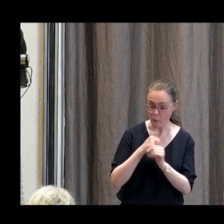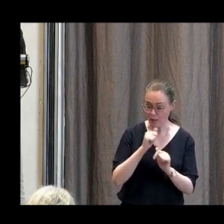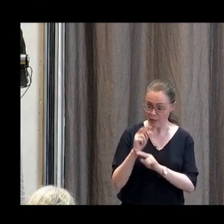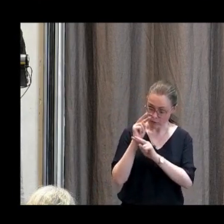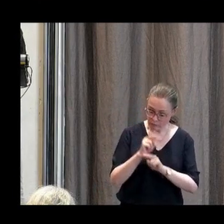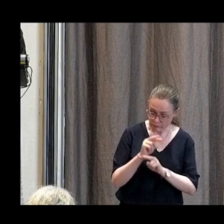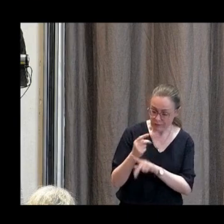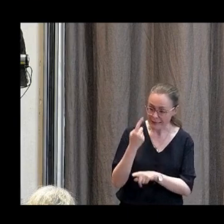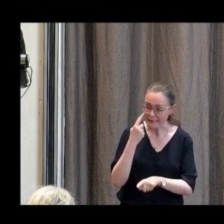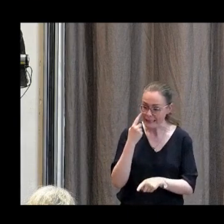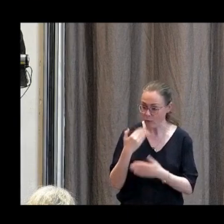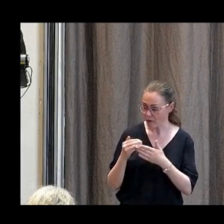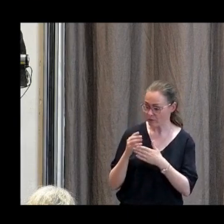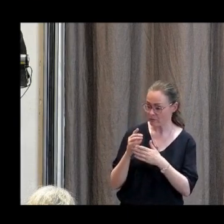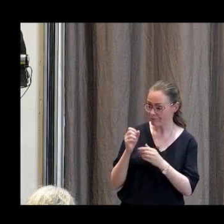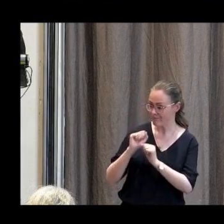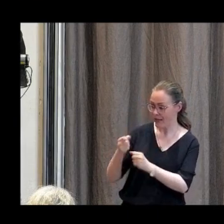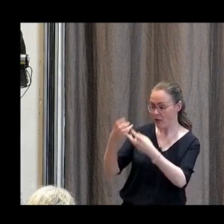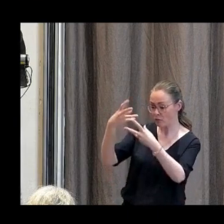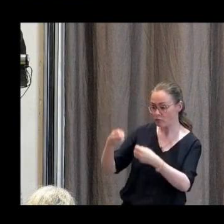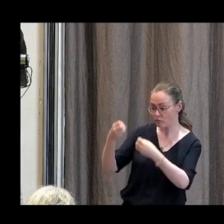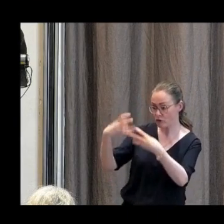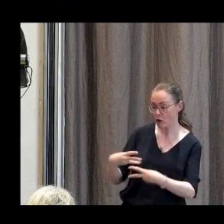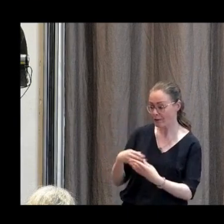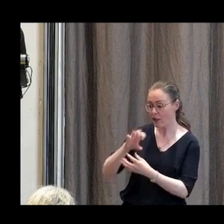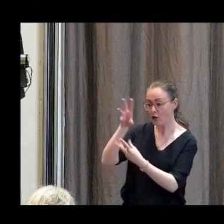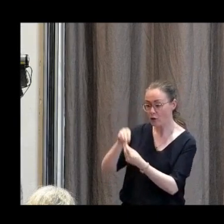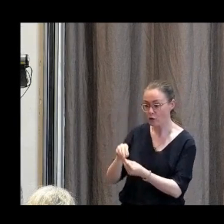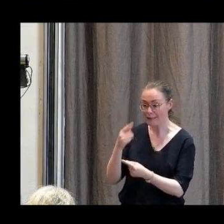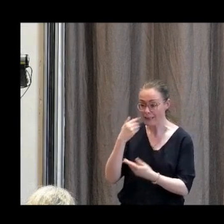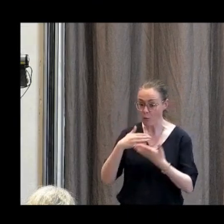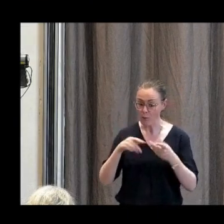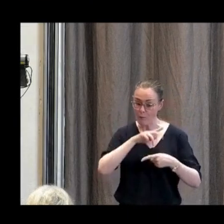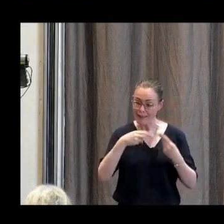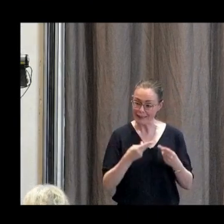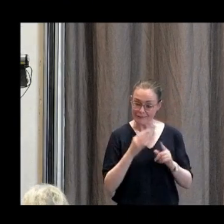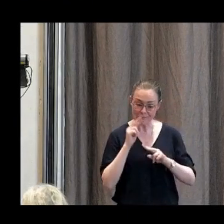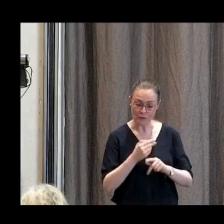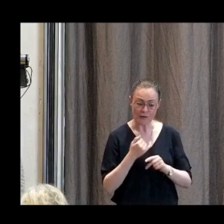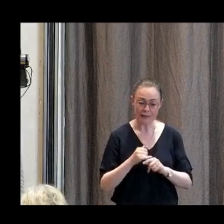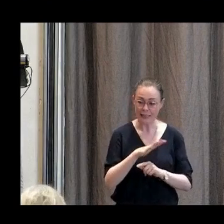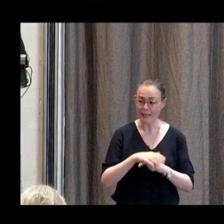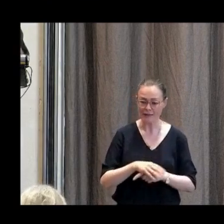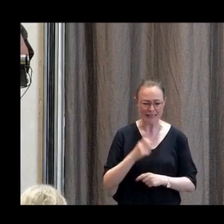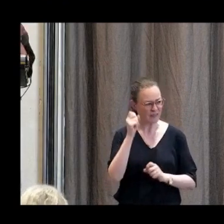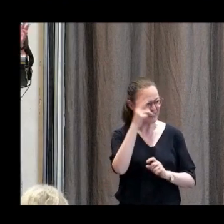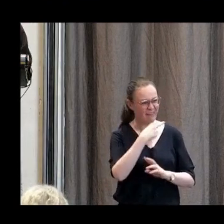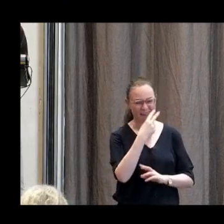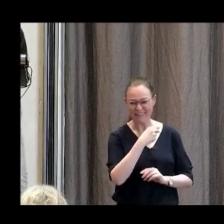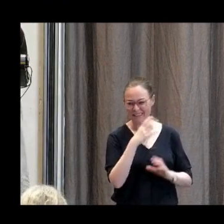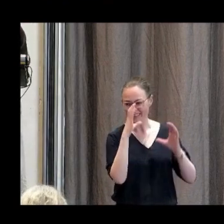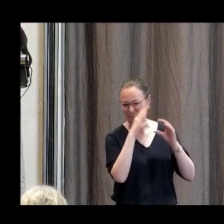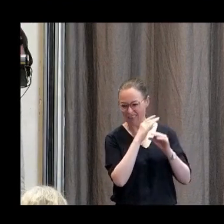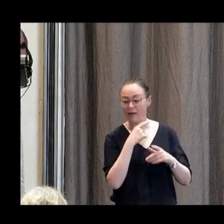and see what they conclude and what maybe the needs are within this area. You probably can't read this very clearly,